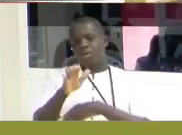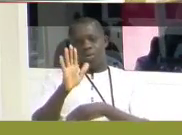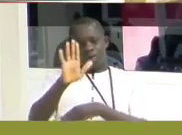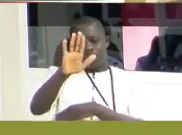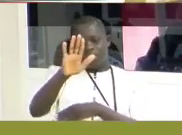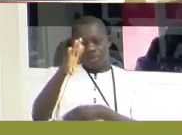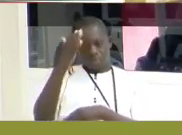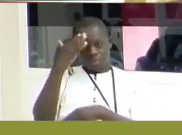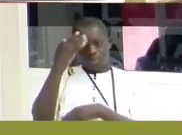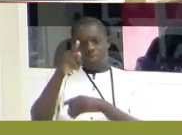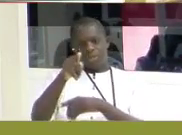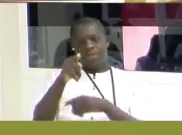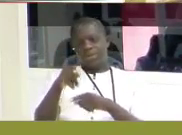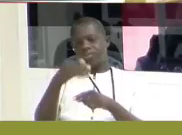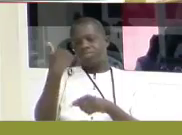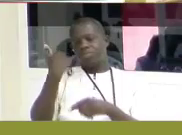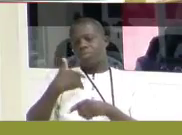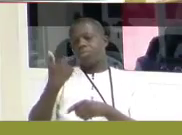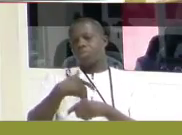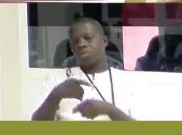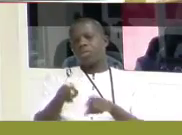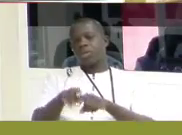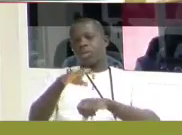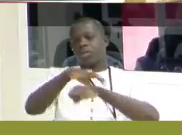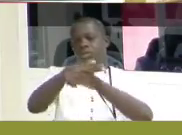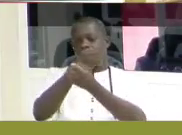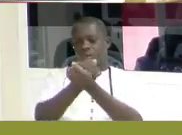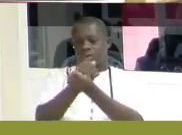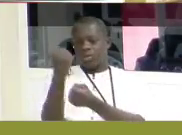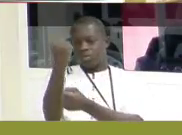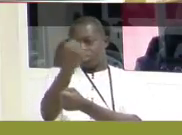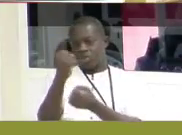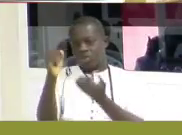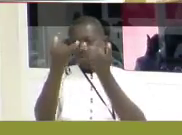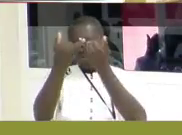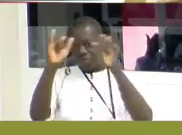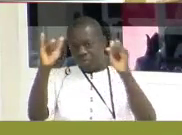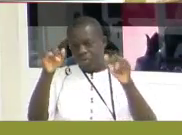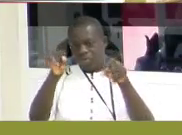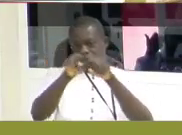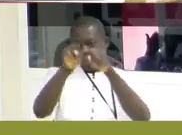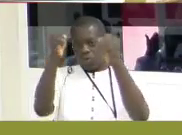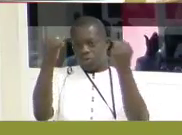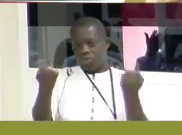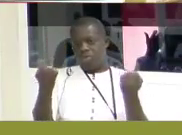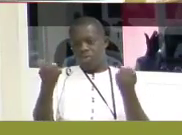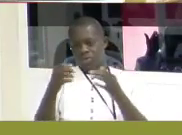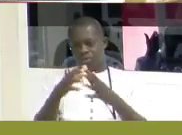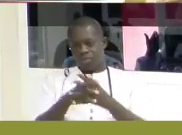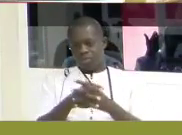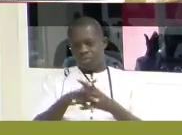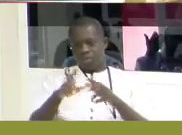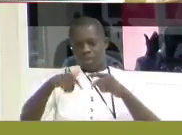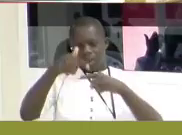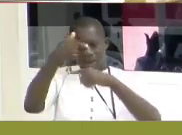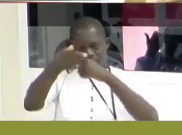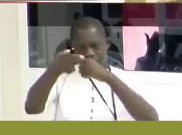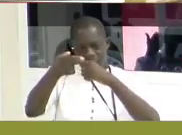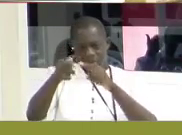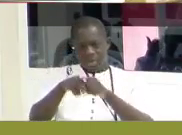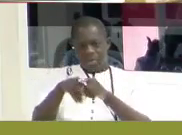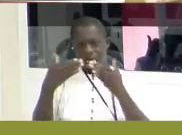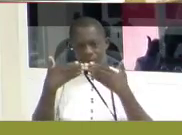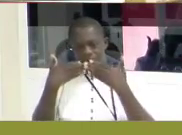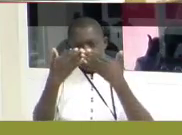were arrested, and it was in relation to the Freedom newspaper saga. After they had informed you about this, did